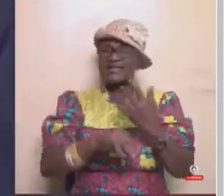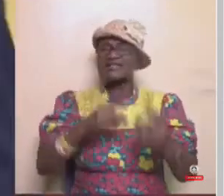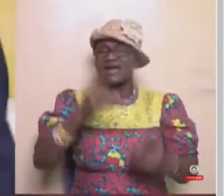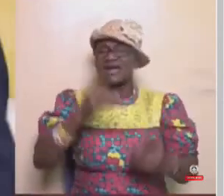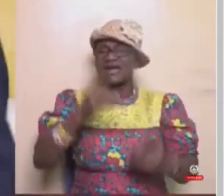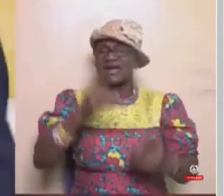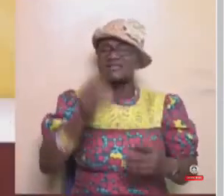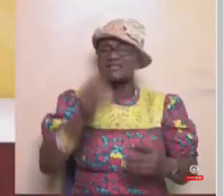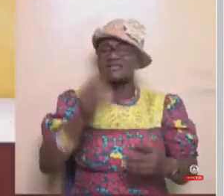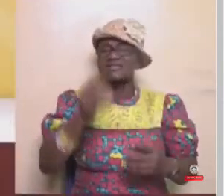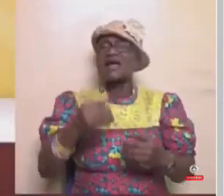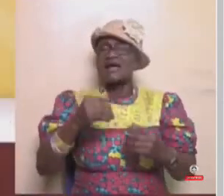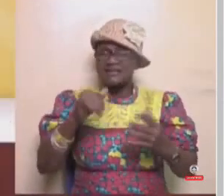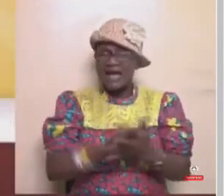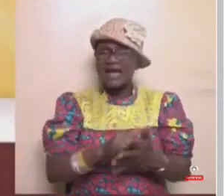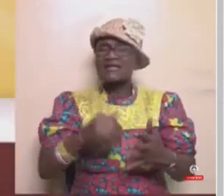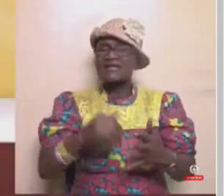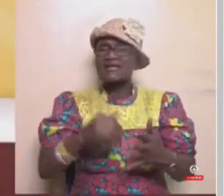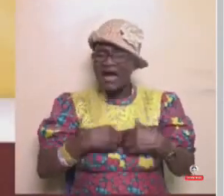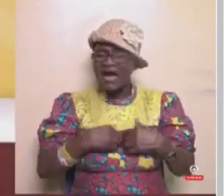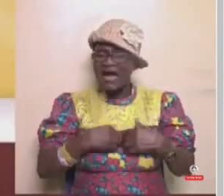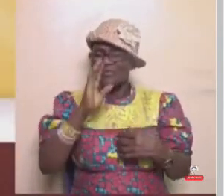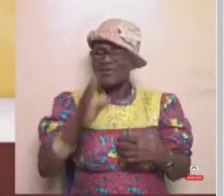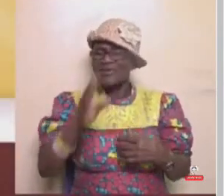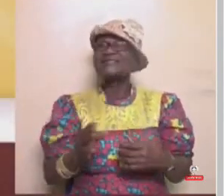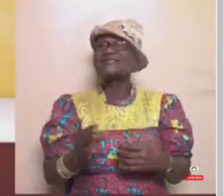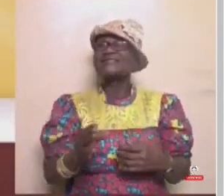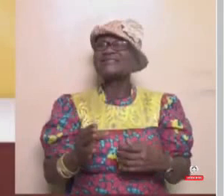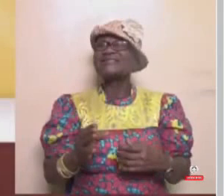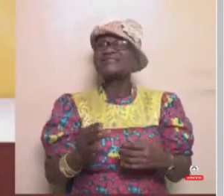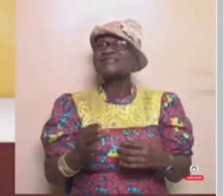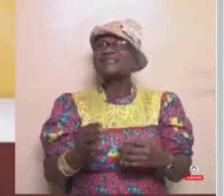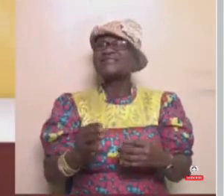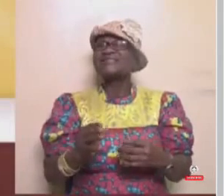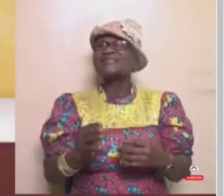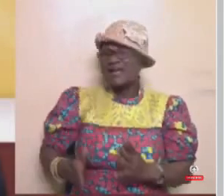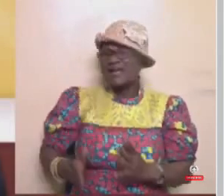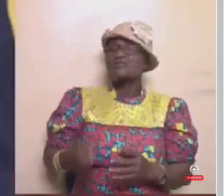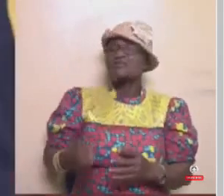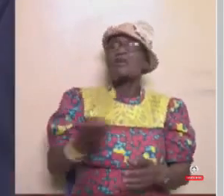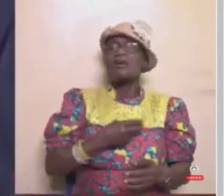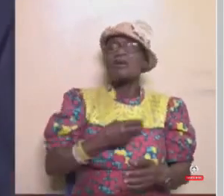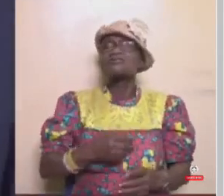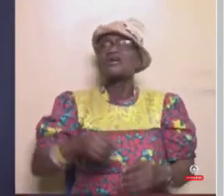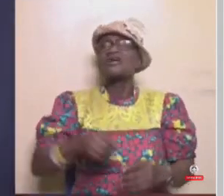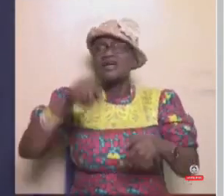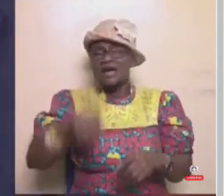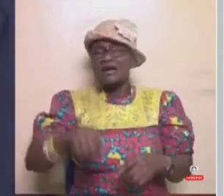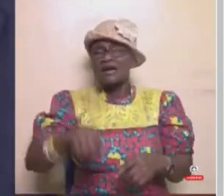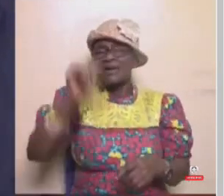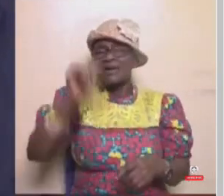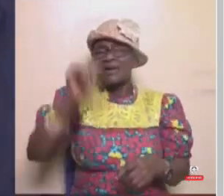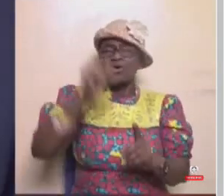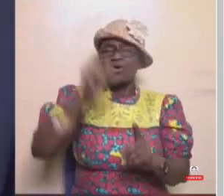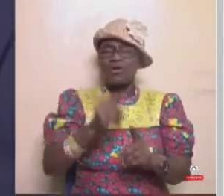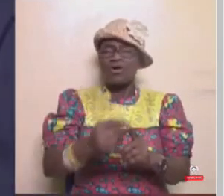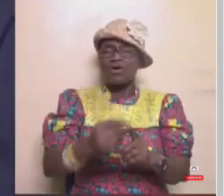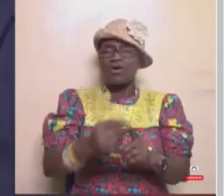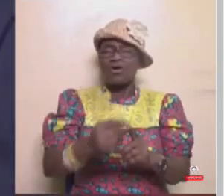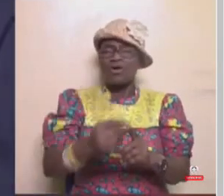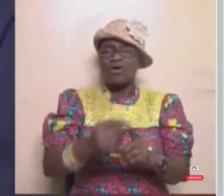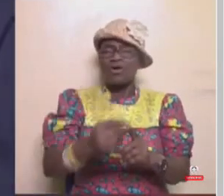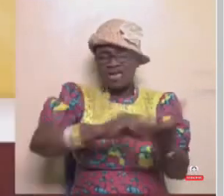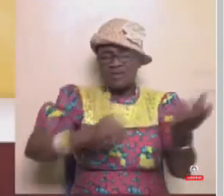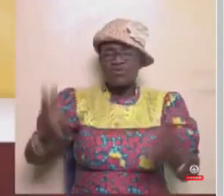that have been holding us down, by your word today, remove them in Jesus' name. Amen. Go to